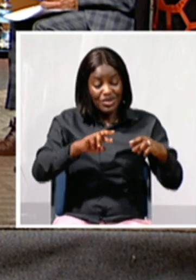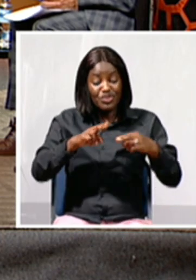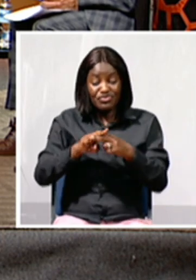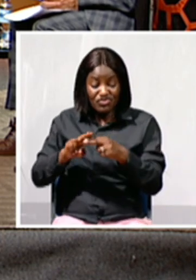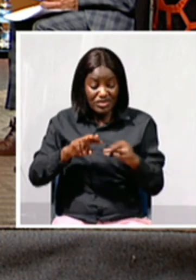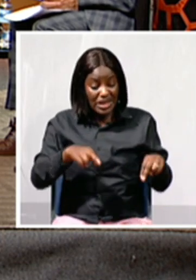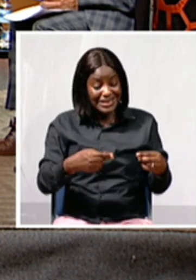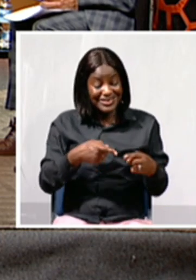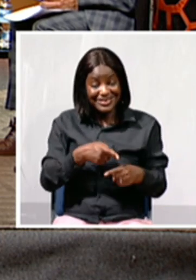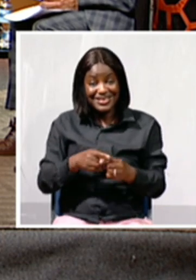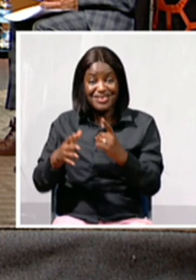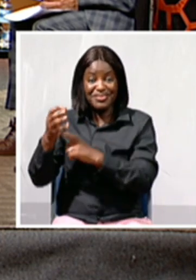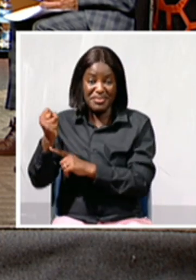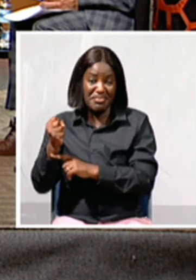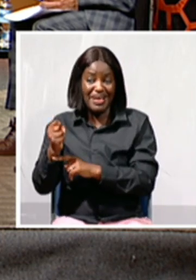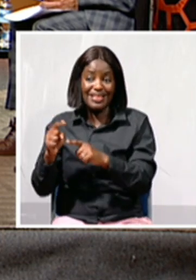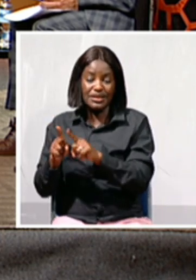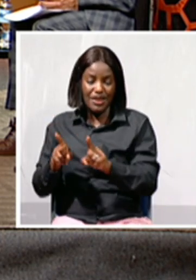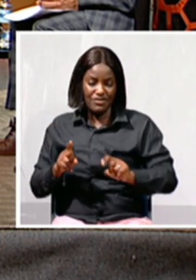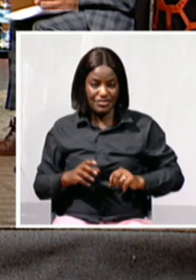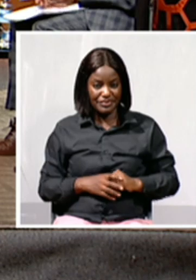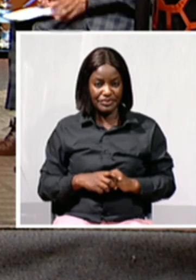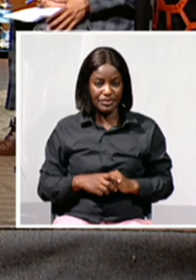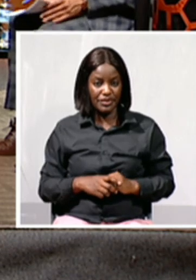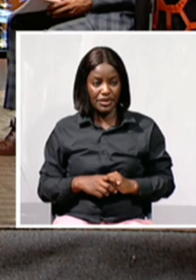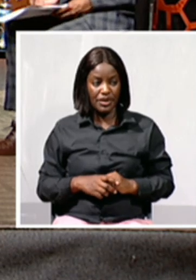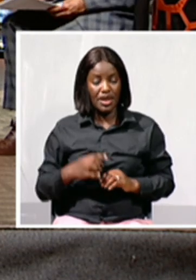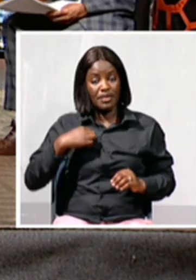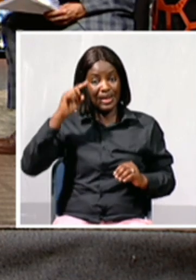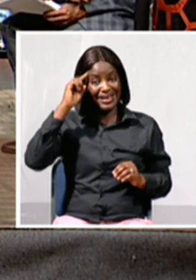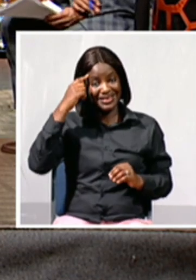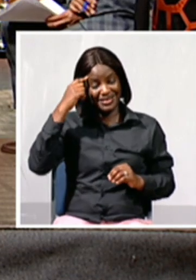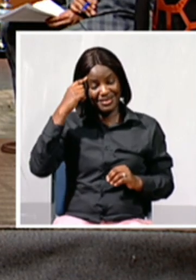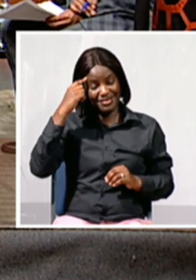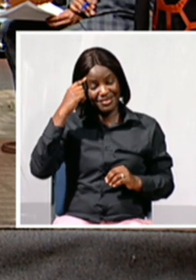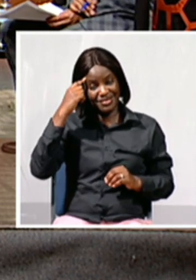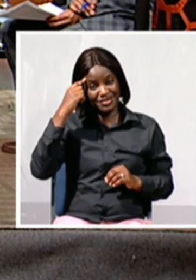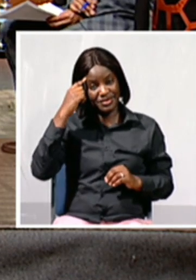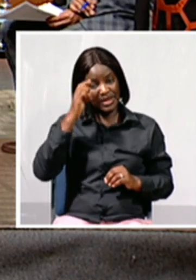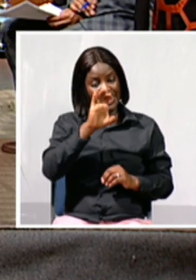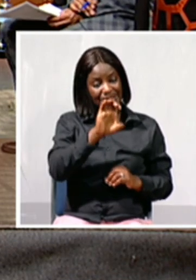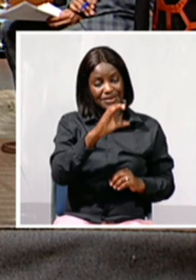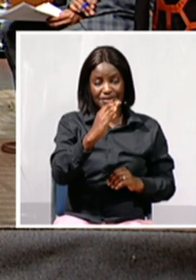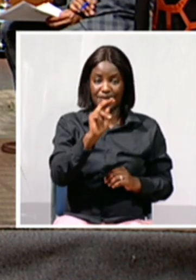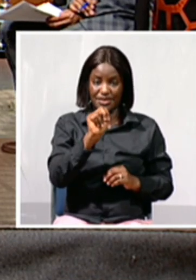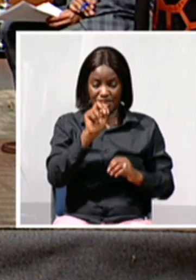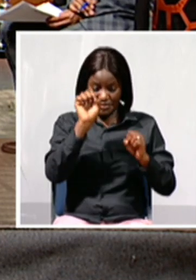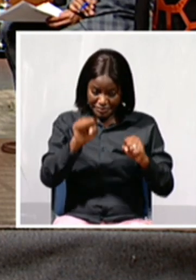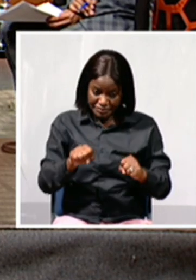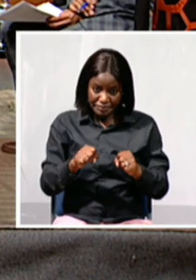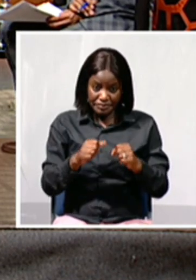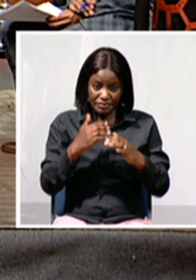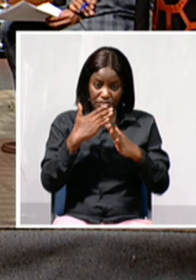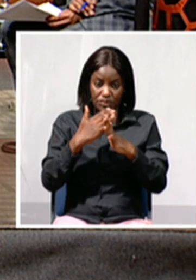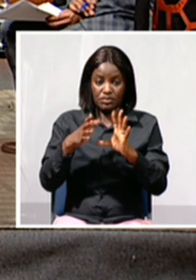think the ECN should put more effort into cooperating with civil society, because we are also on the ground.